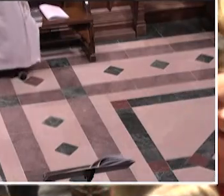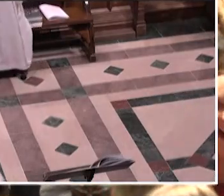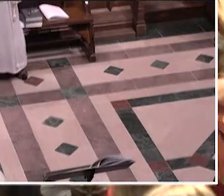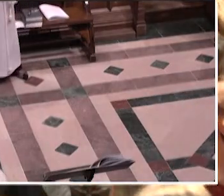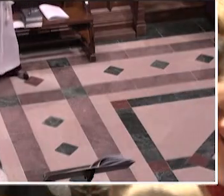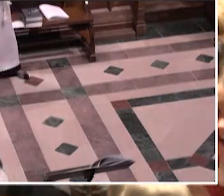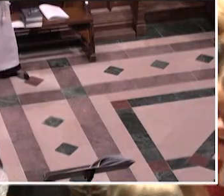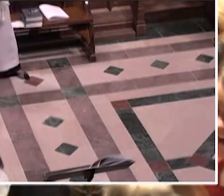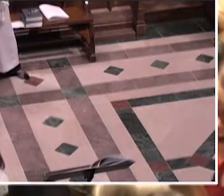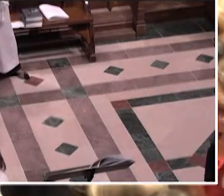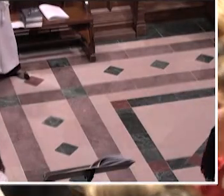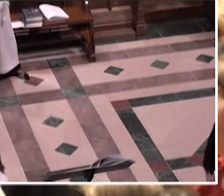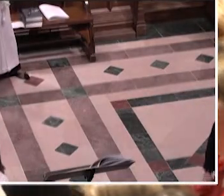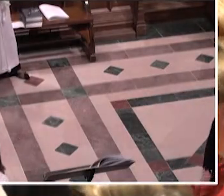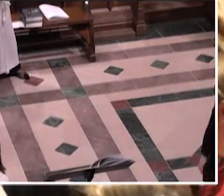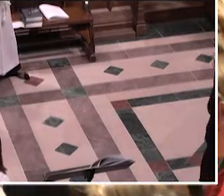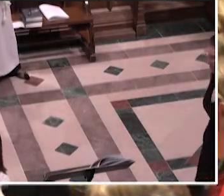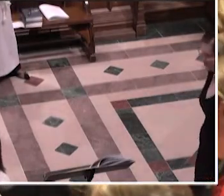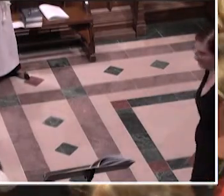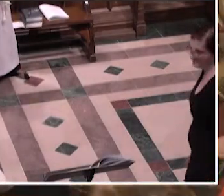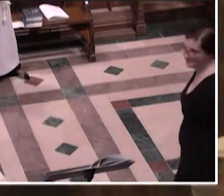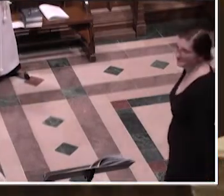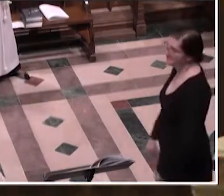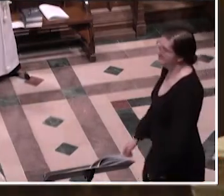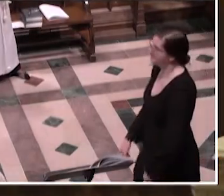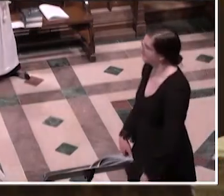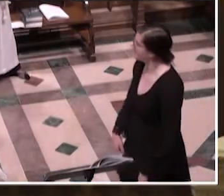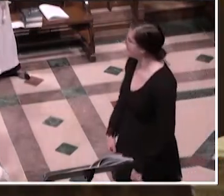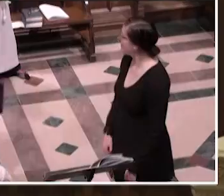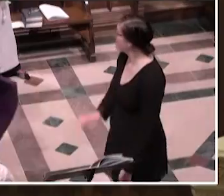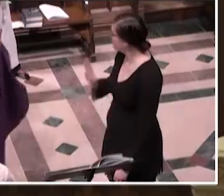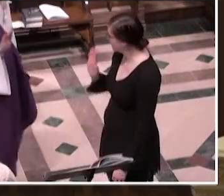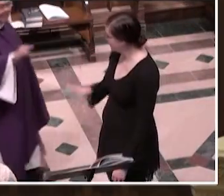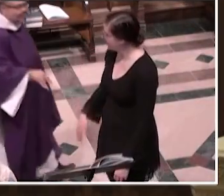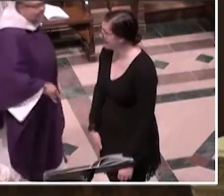the Jesus in you so easy.